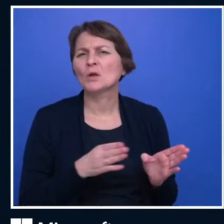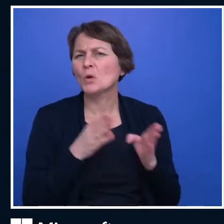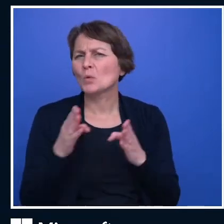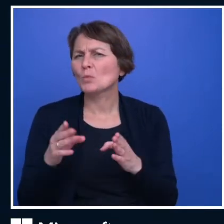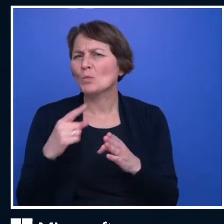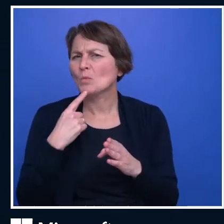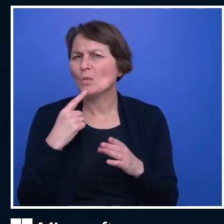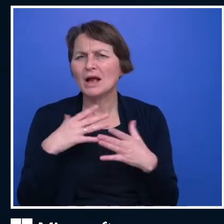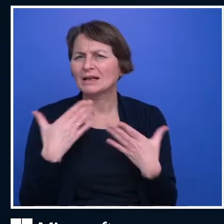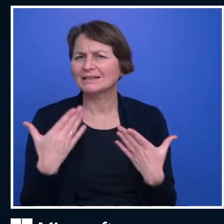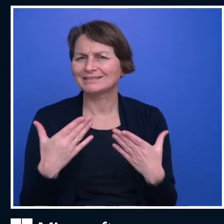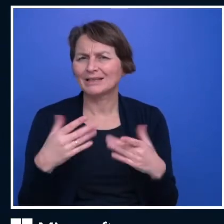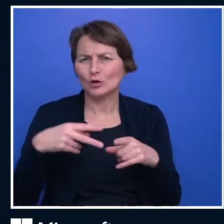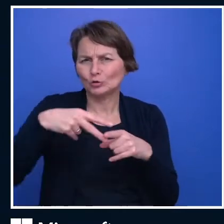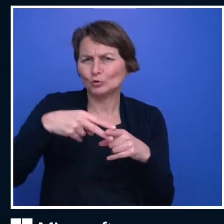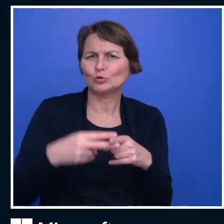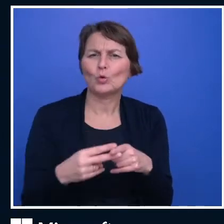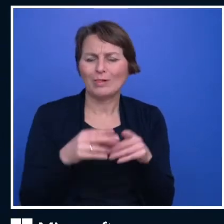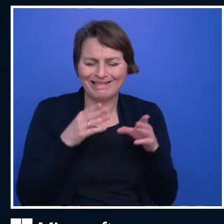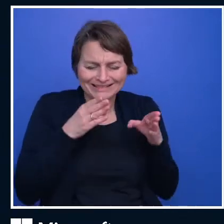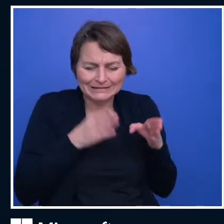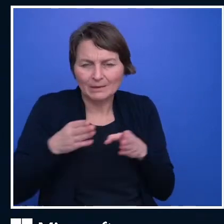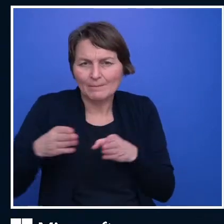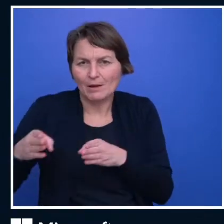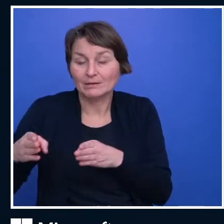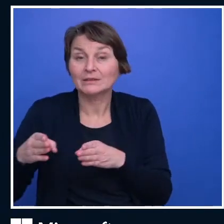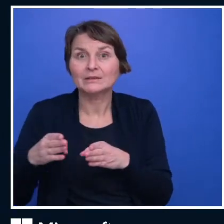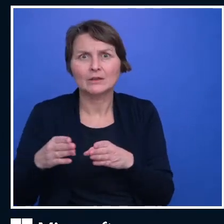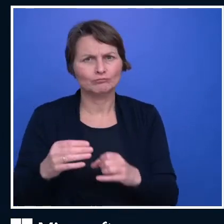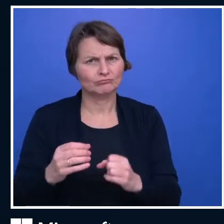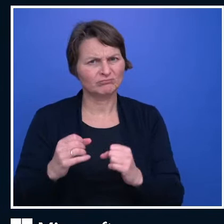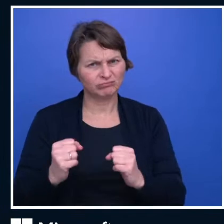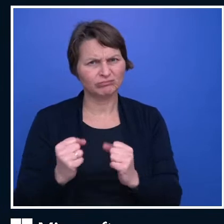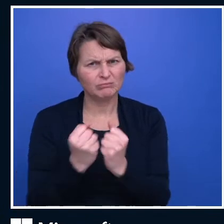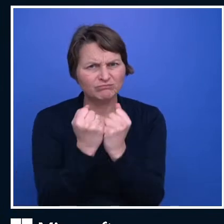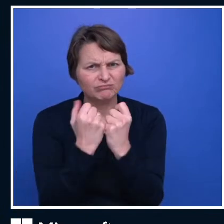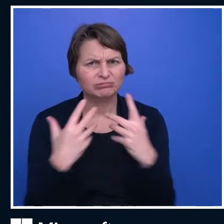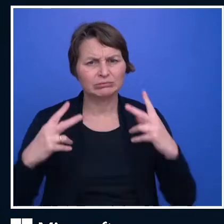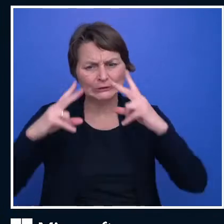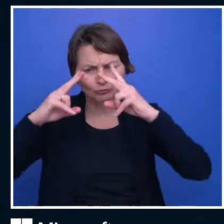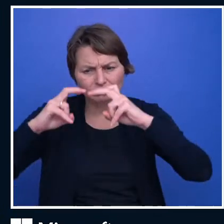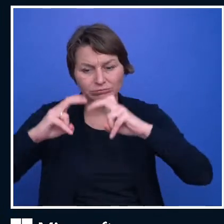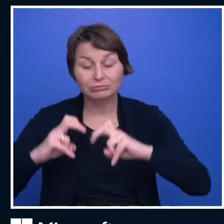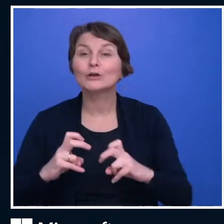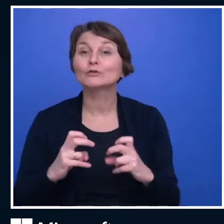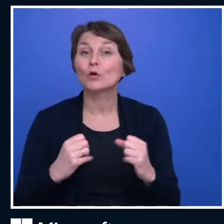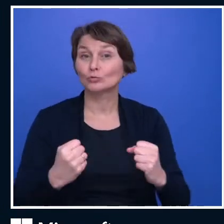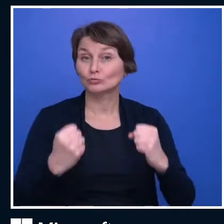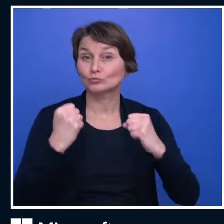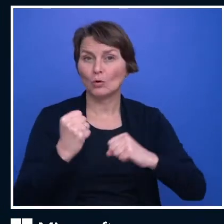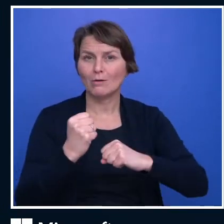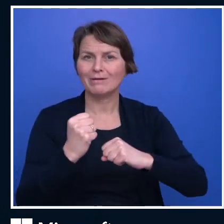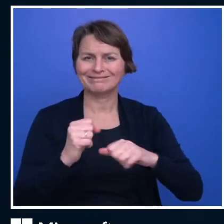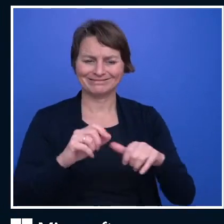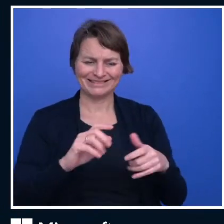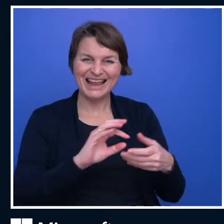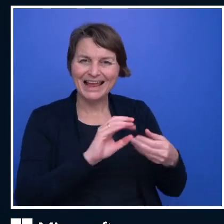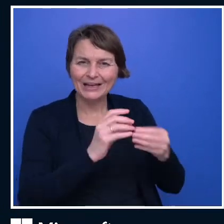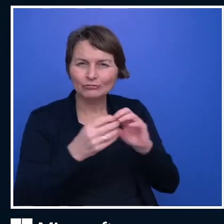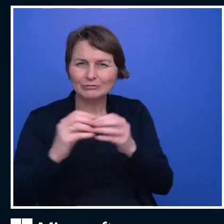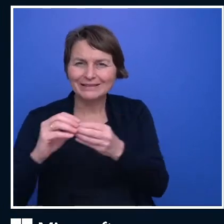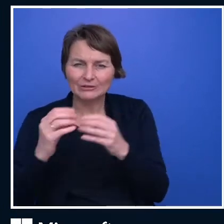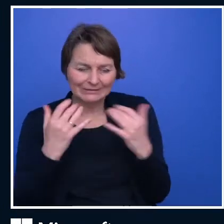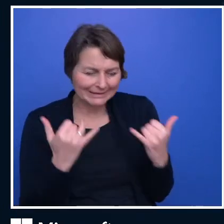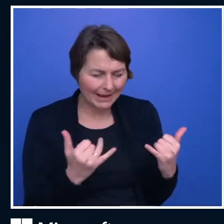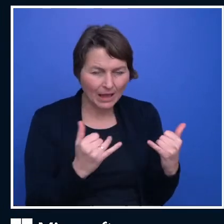AI. So this is a very strong research focus area which electrical engineers are usually working on these days. And if you combine that